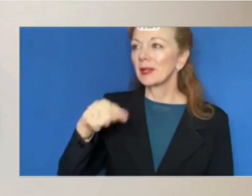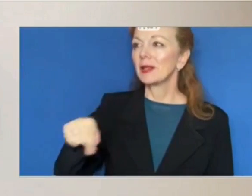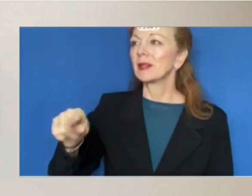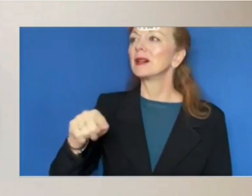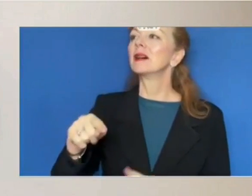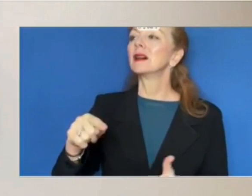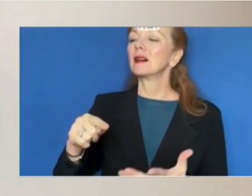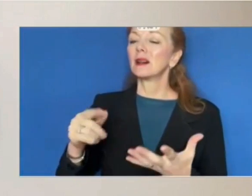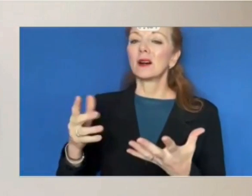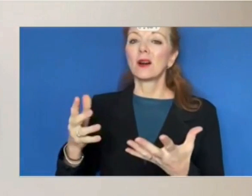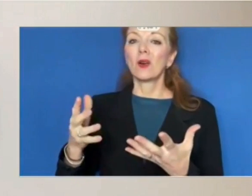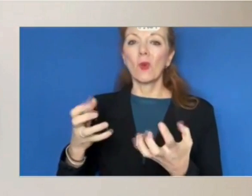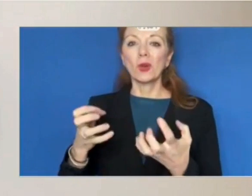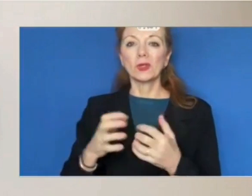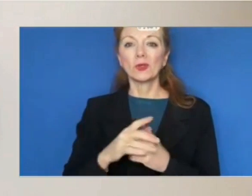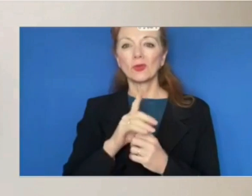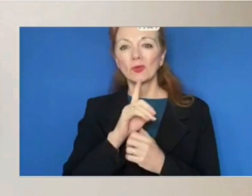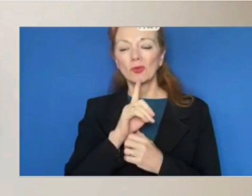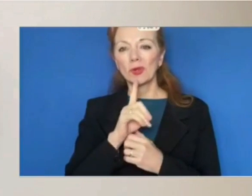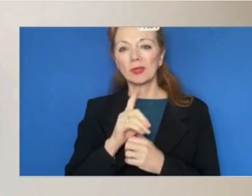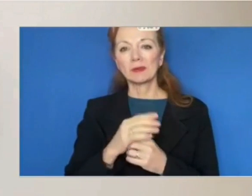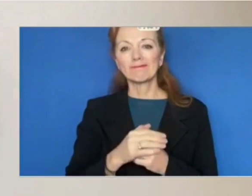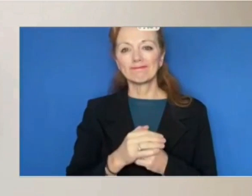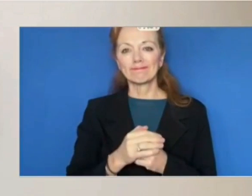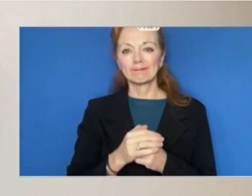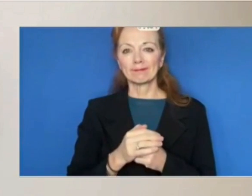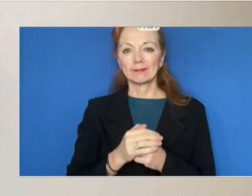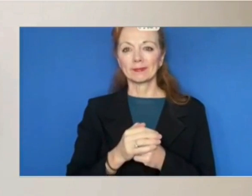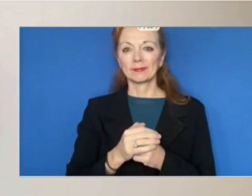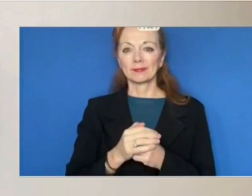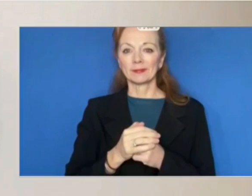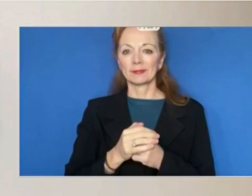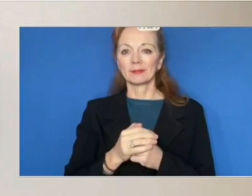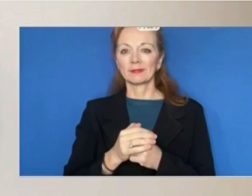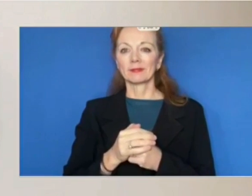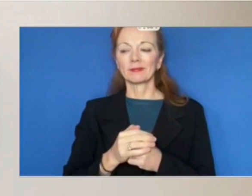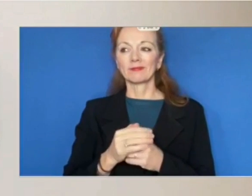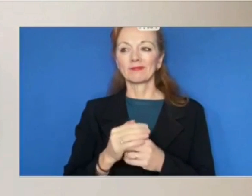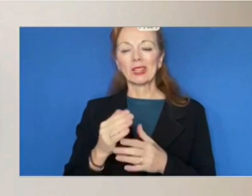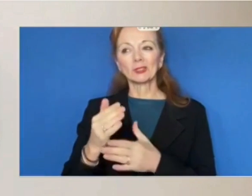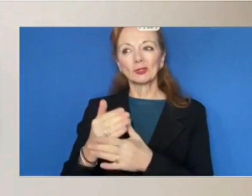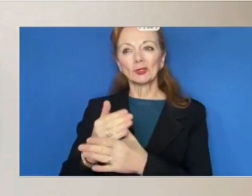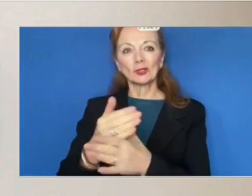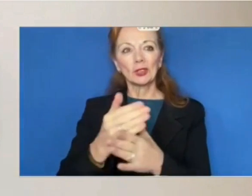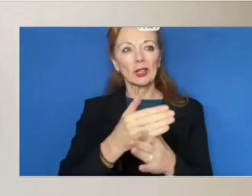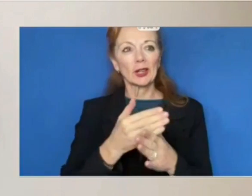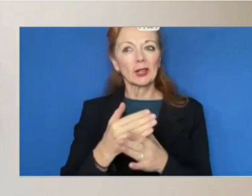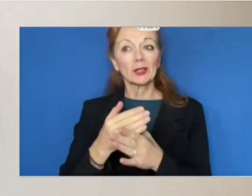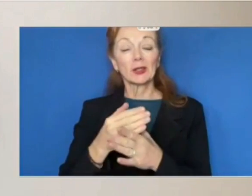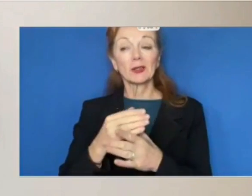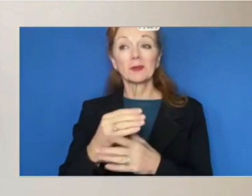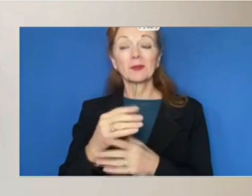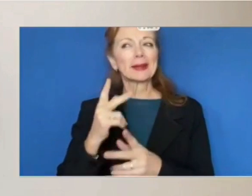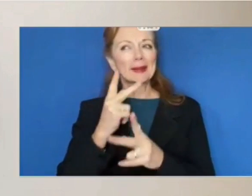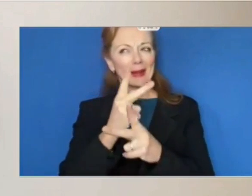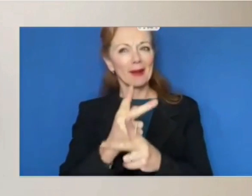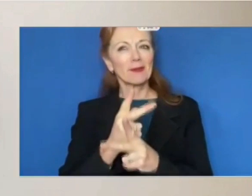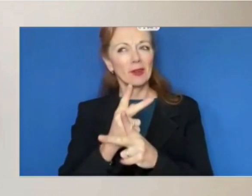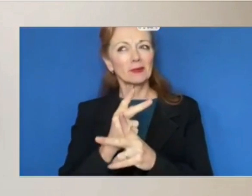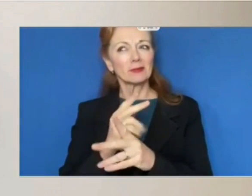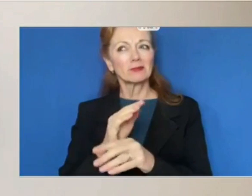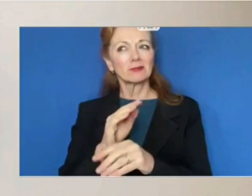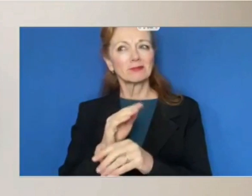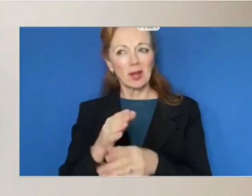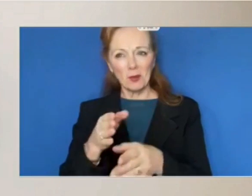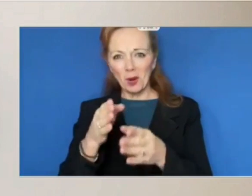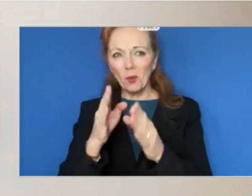kind of put that to the viewers, the citizens, to be on the lookout for things like that. This is something that